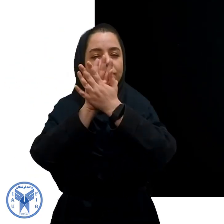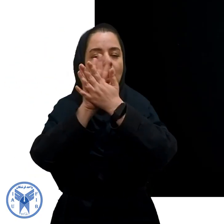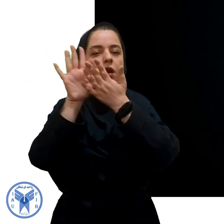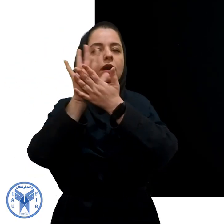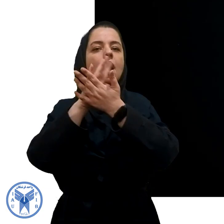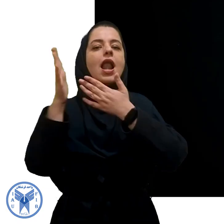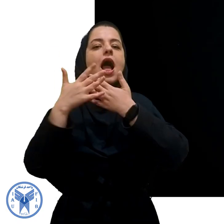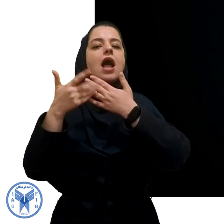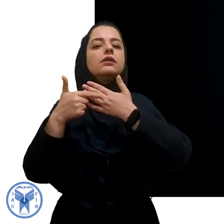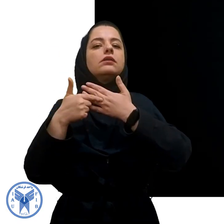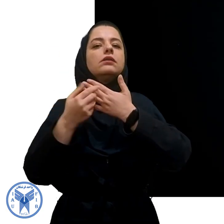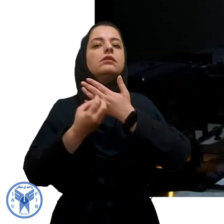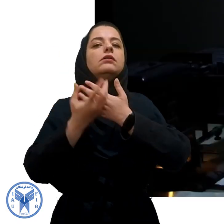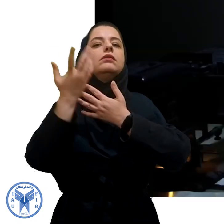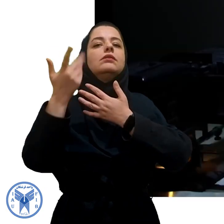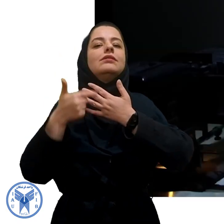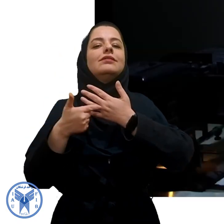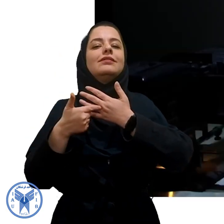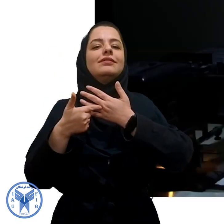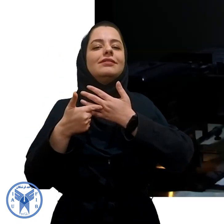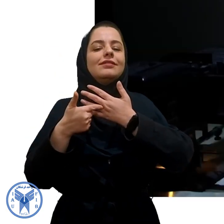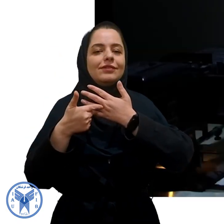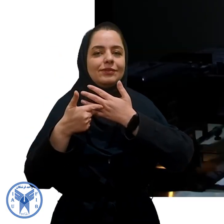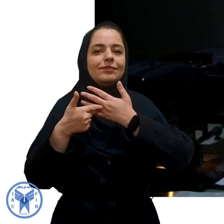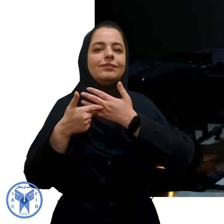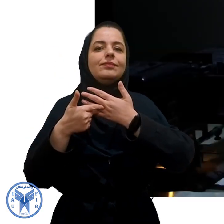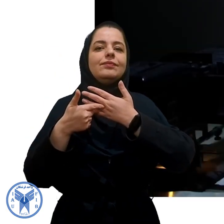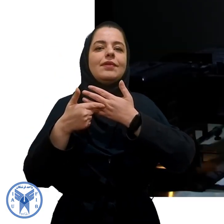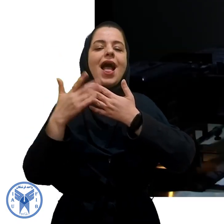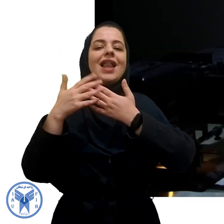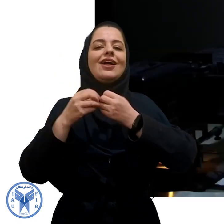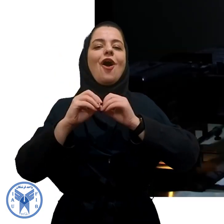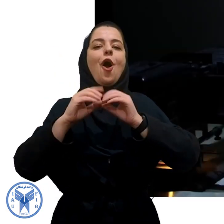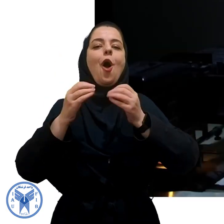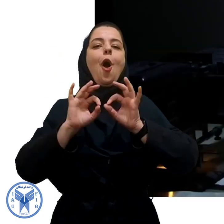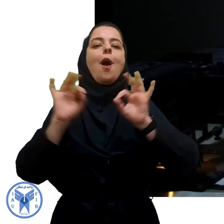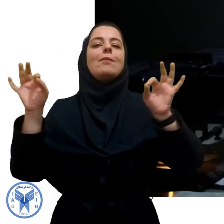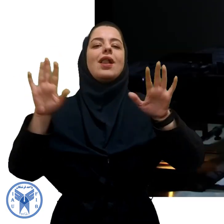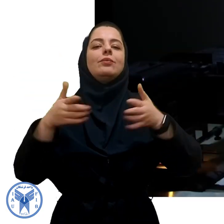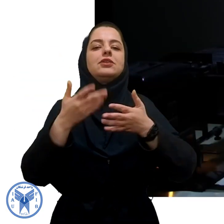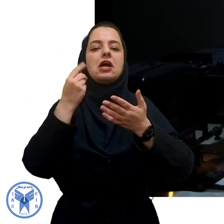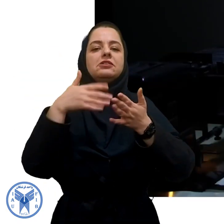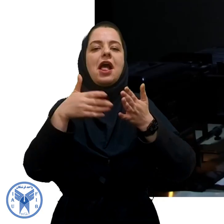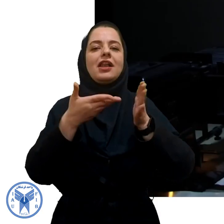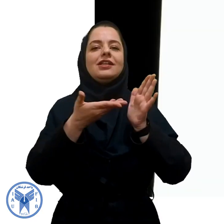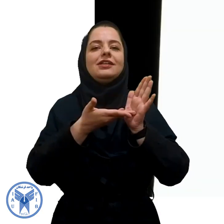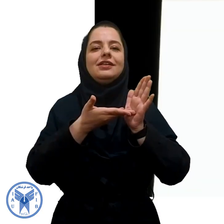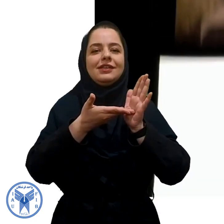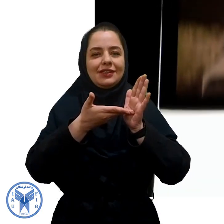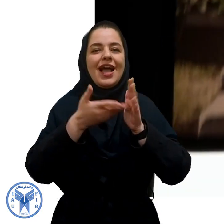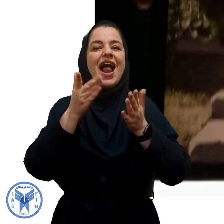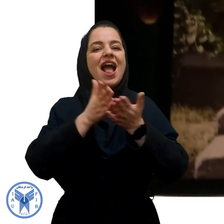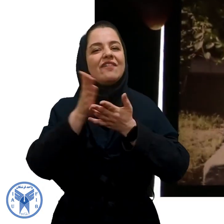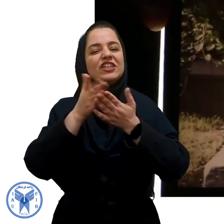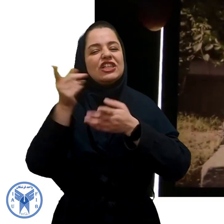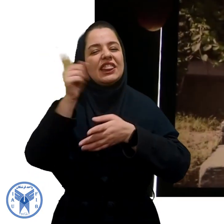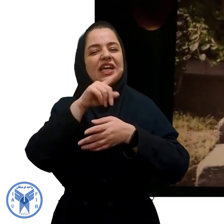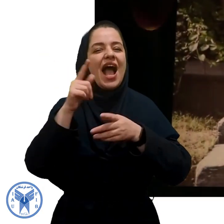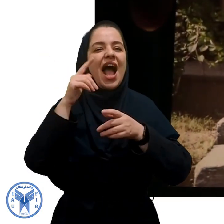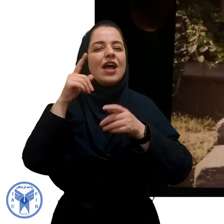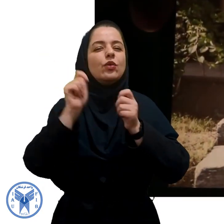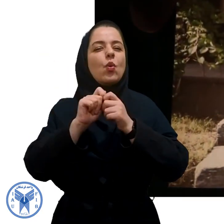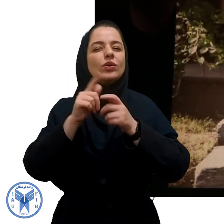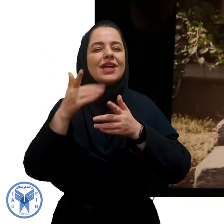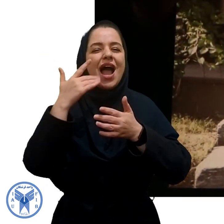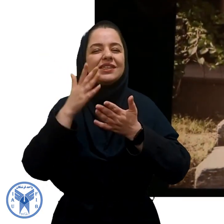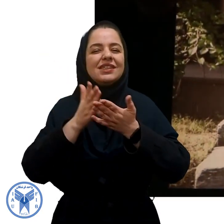color images upon each other, it produced a full color image. Another way of doing an additive